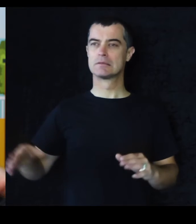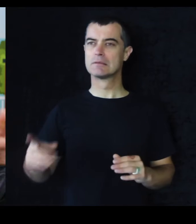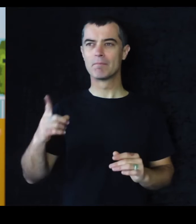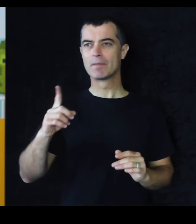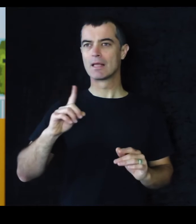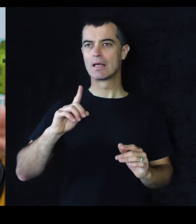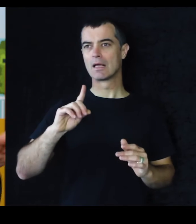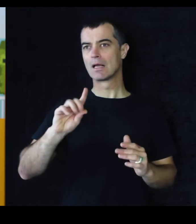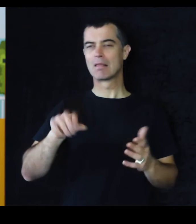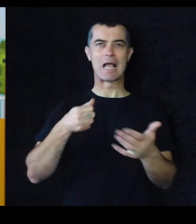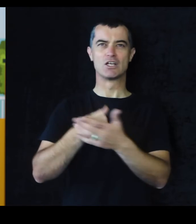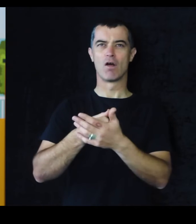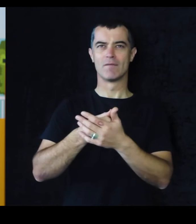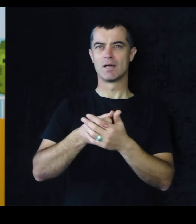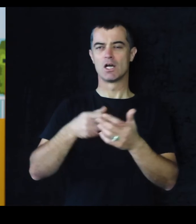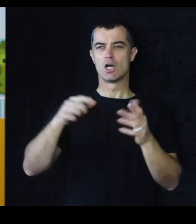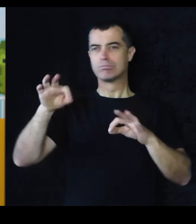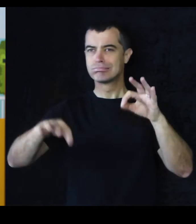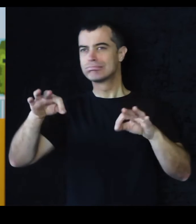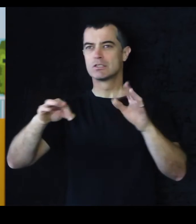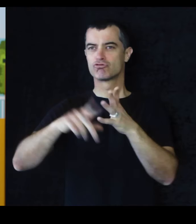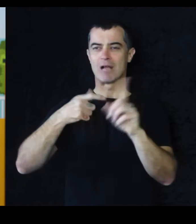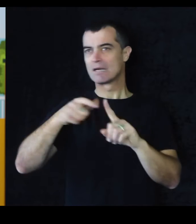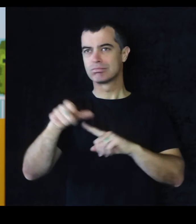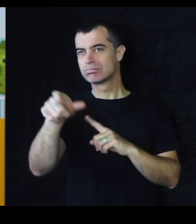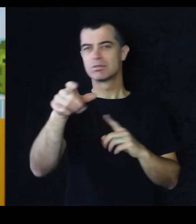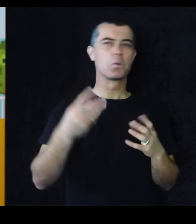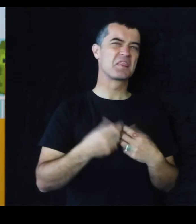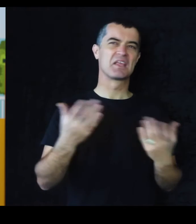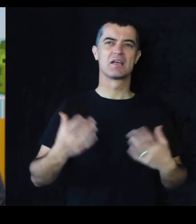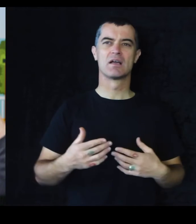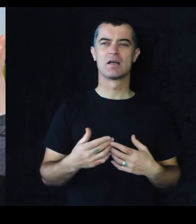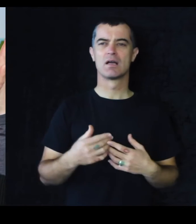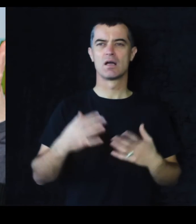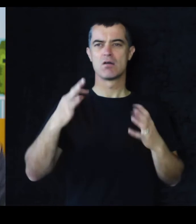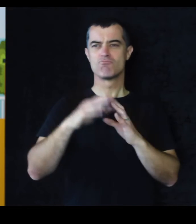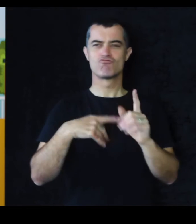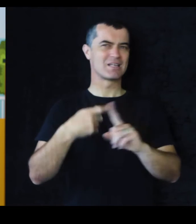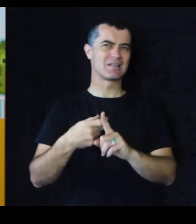at the end of a beaten track, with a brick